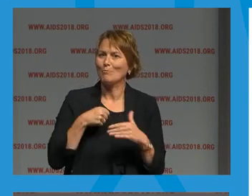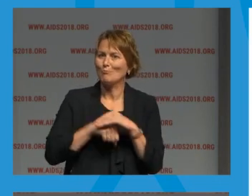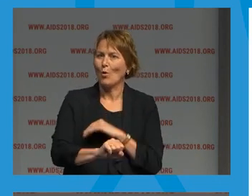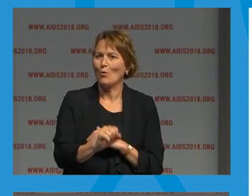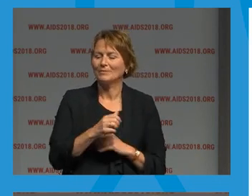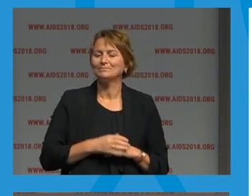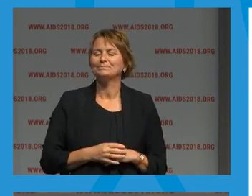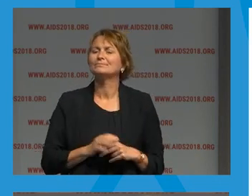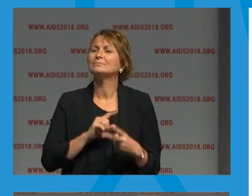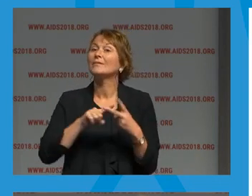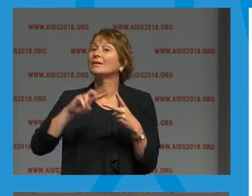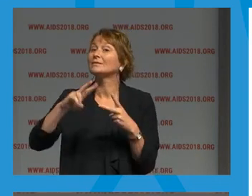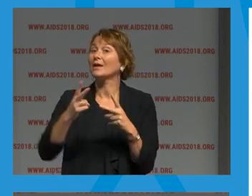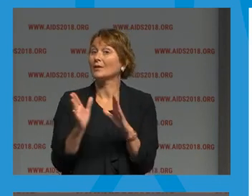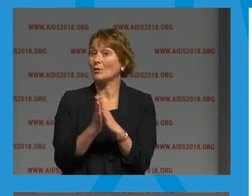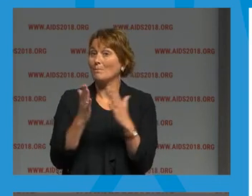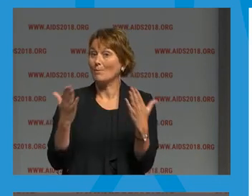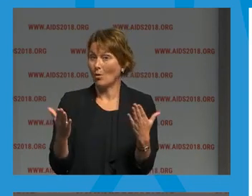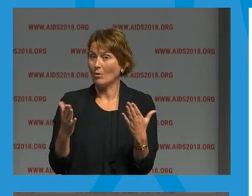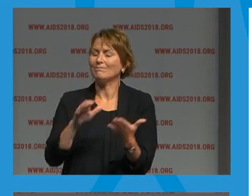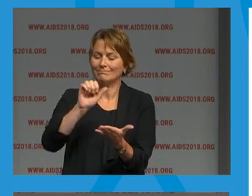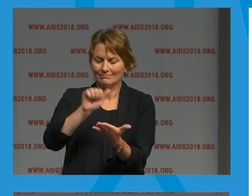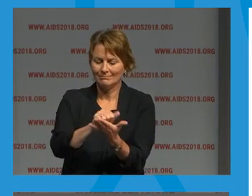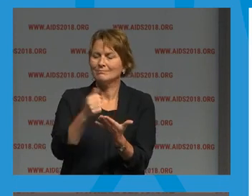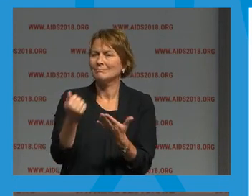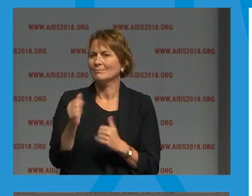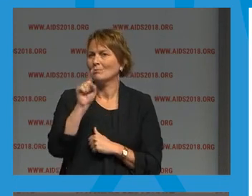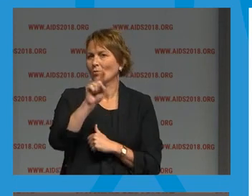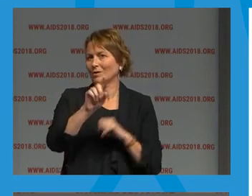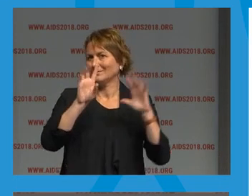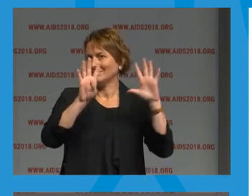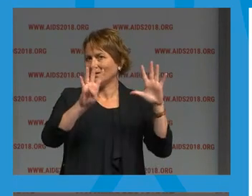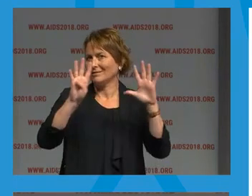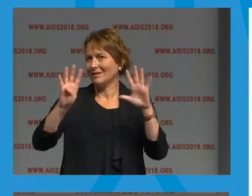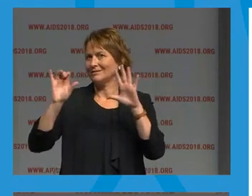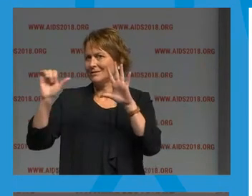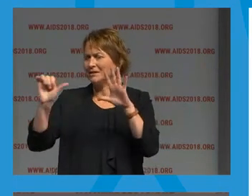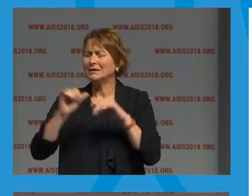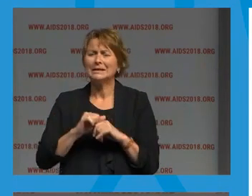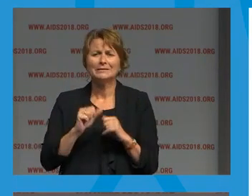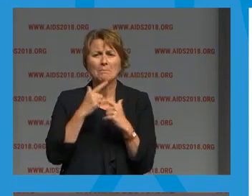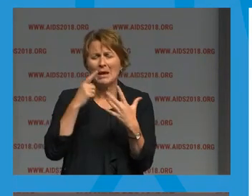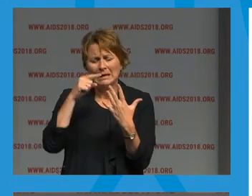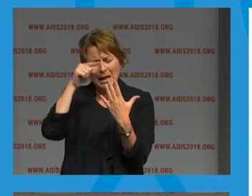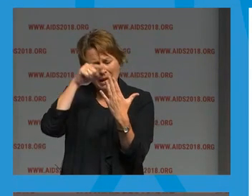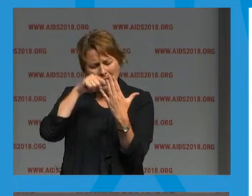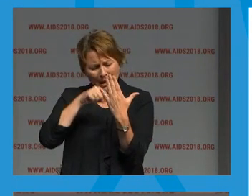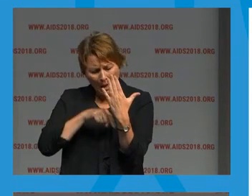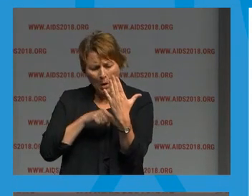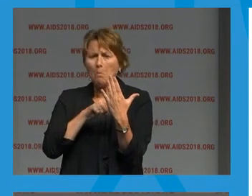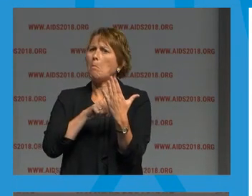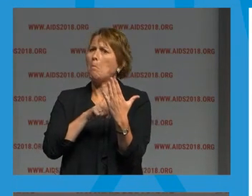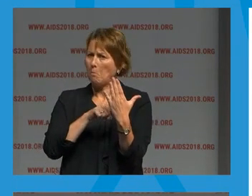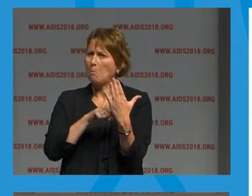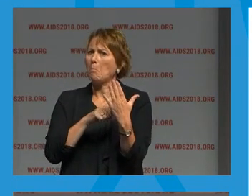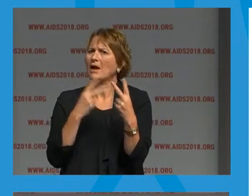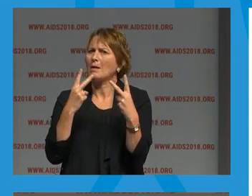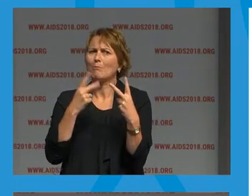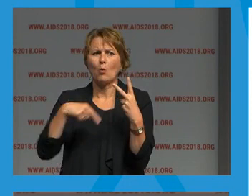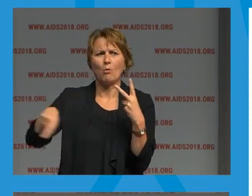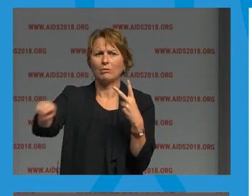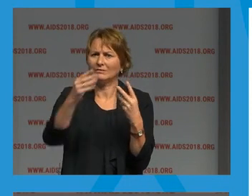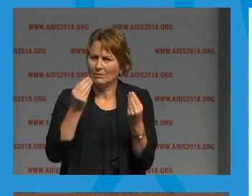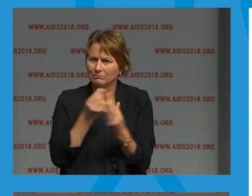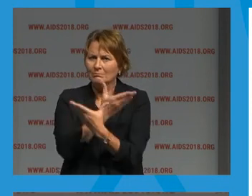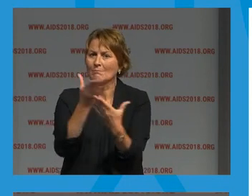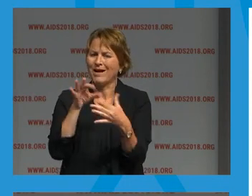2, in 1996. And he has lots of things to say to us that I think are extraordinarily relevant